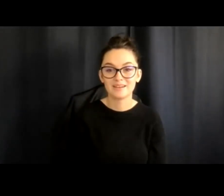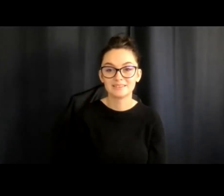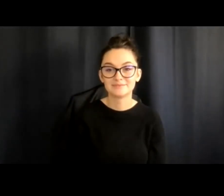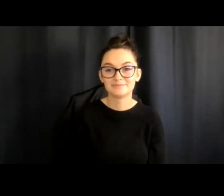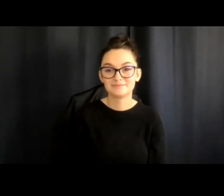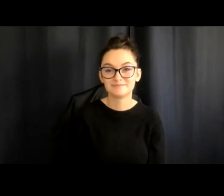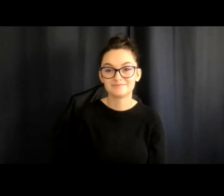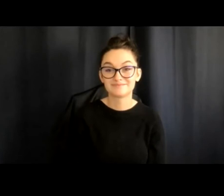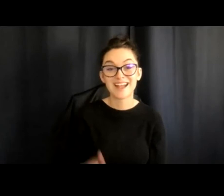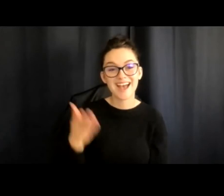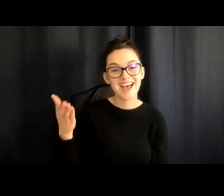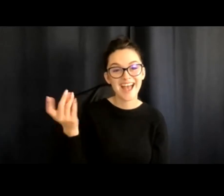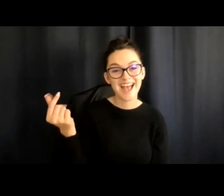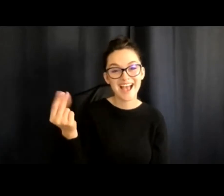There's